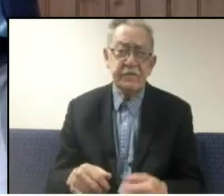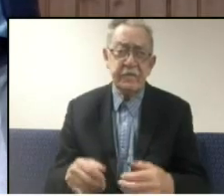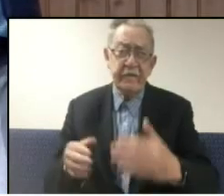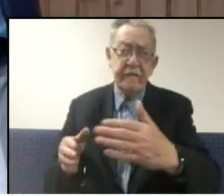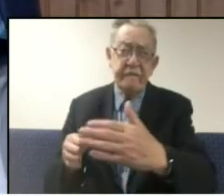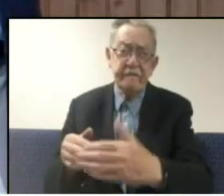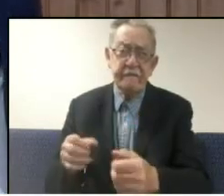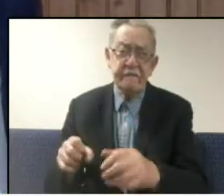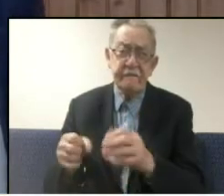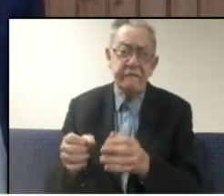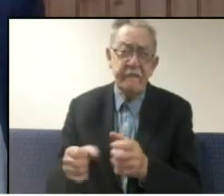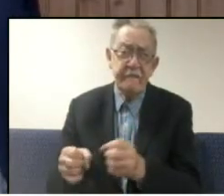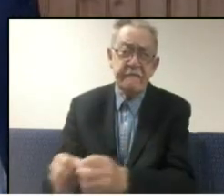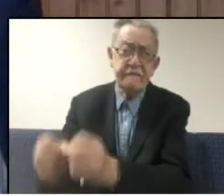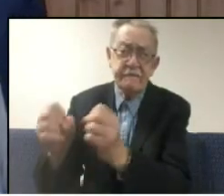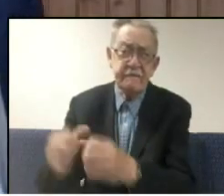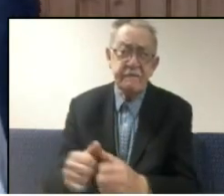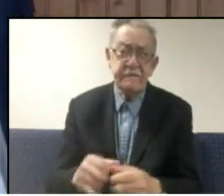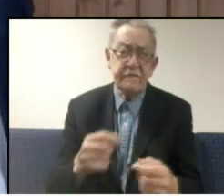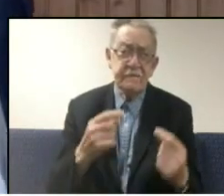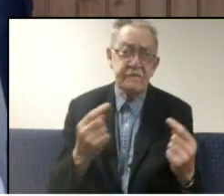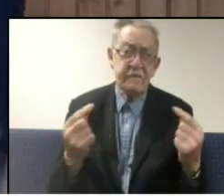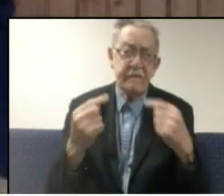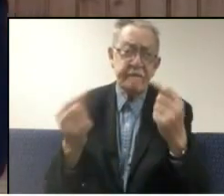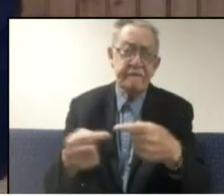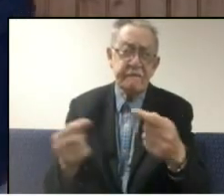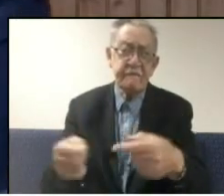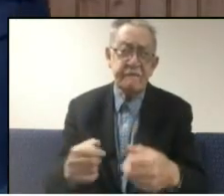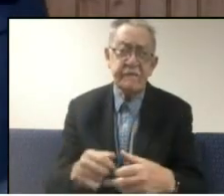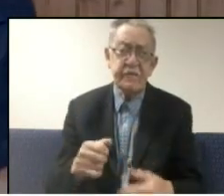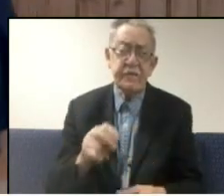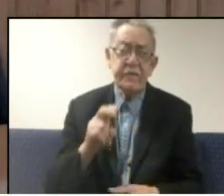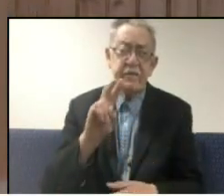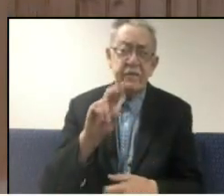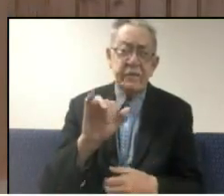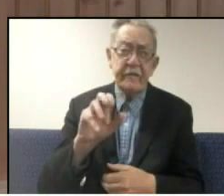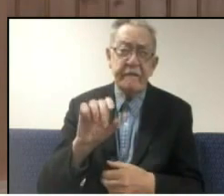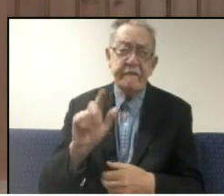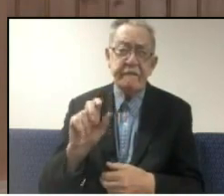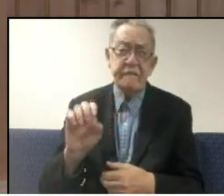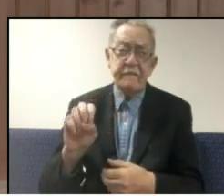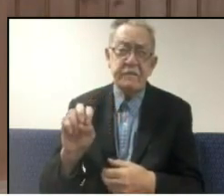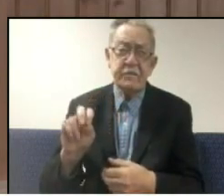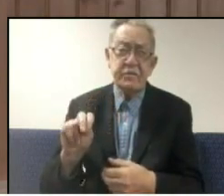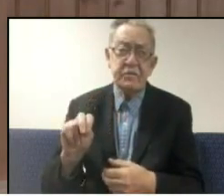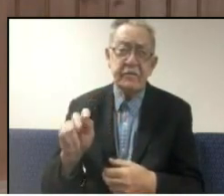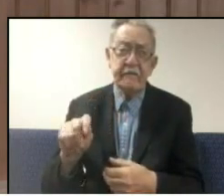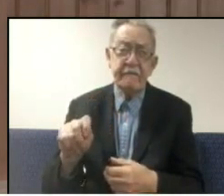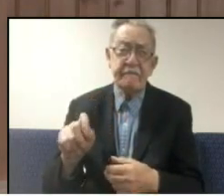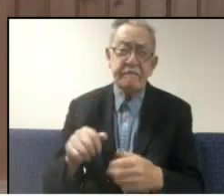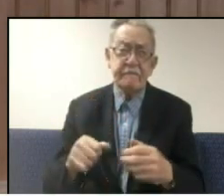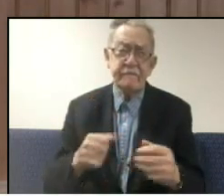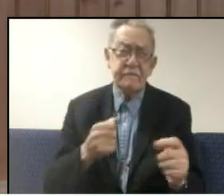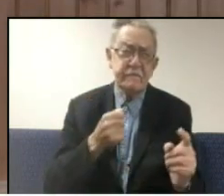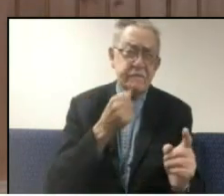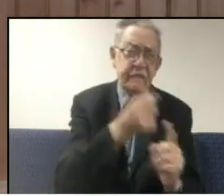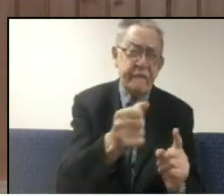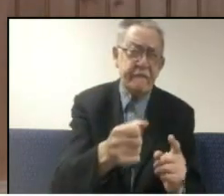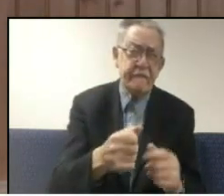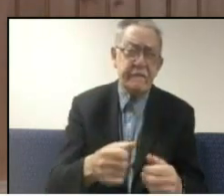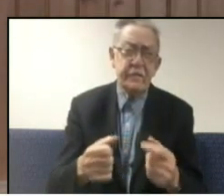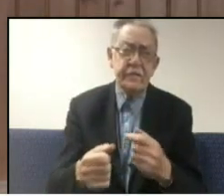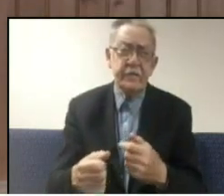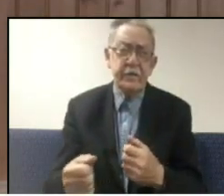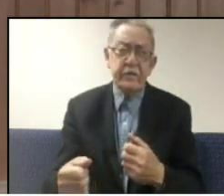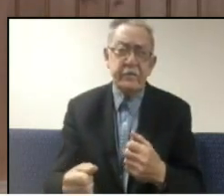argue. All right? He was one who violently persecuted. Okay? He was the Antifa of